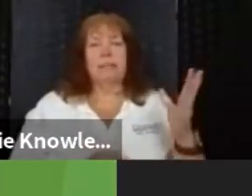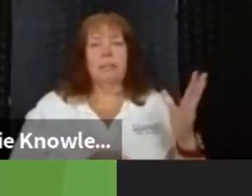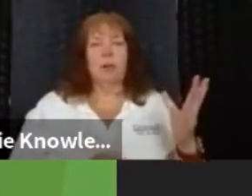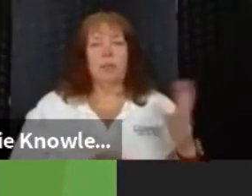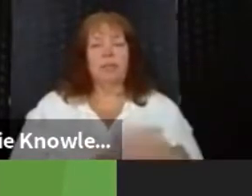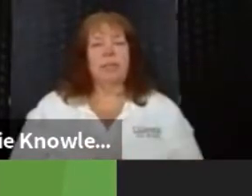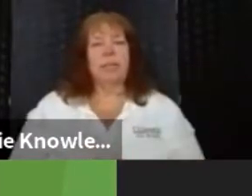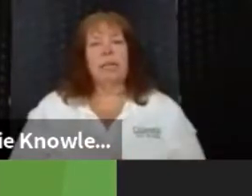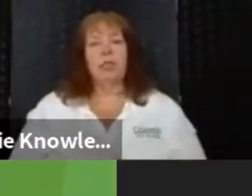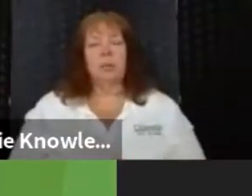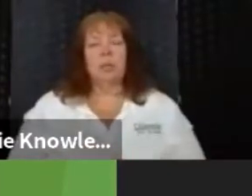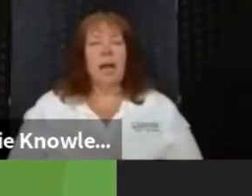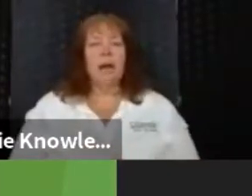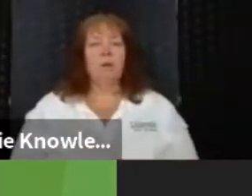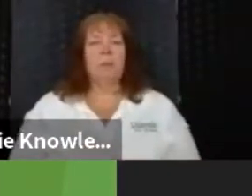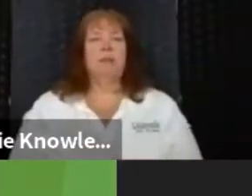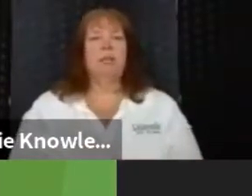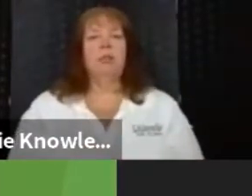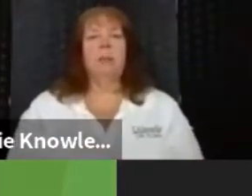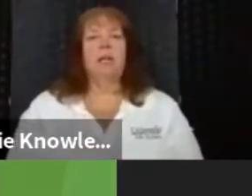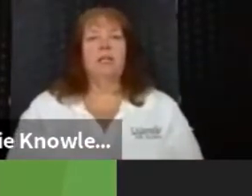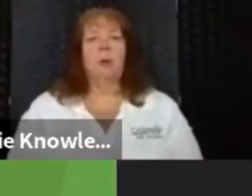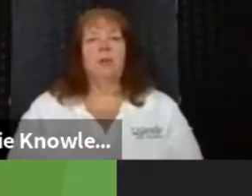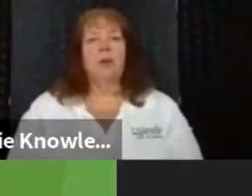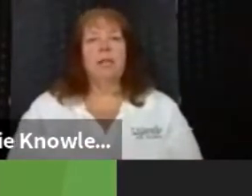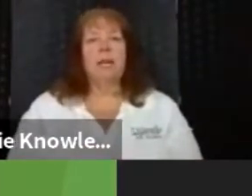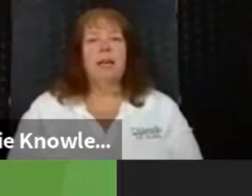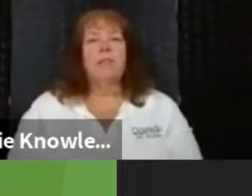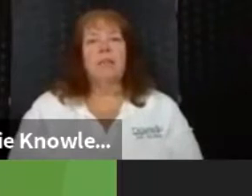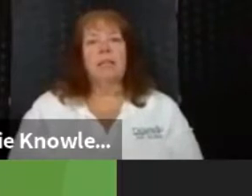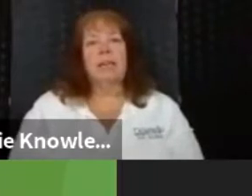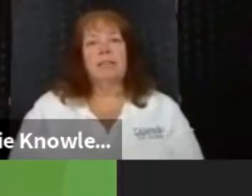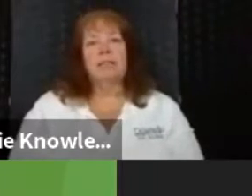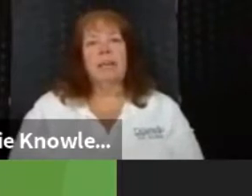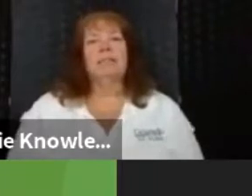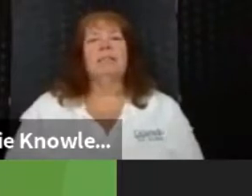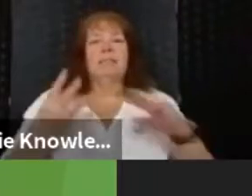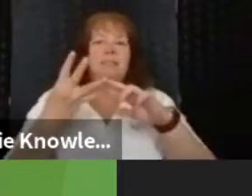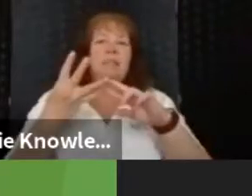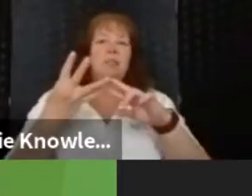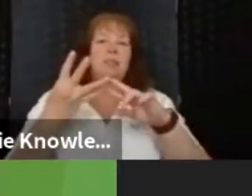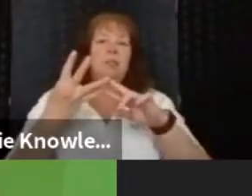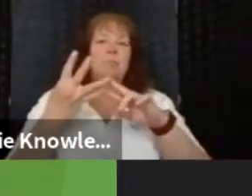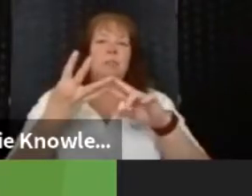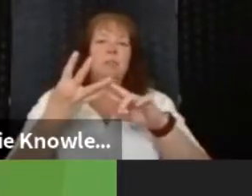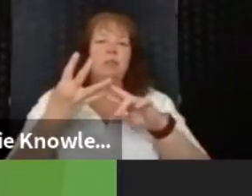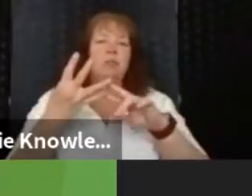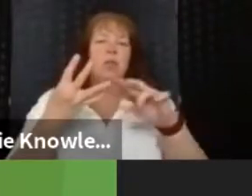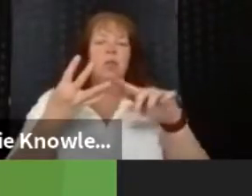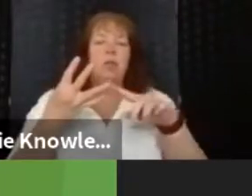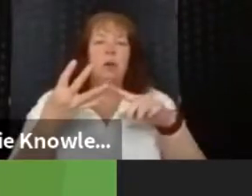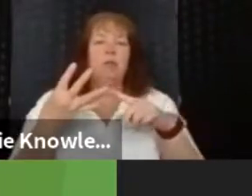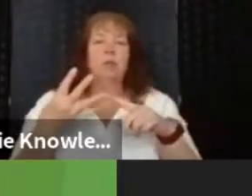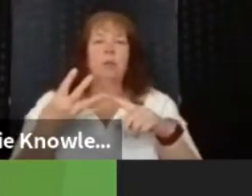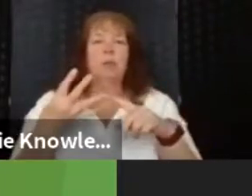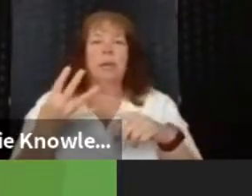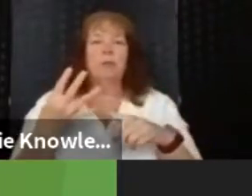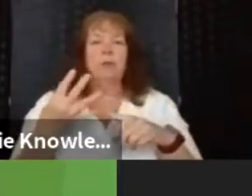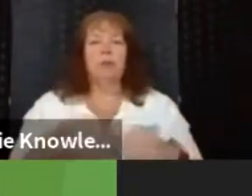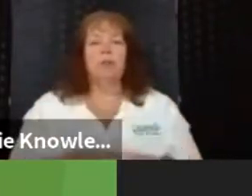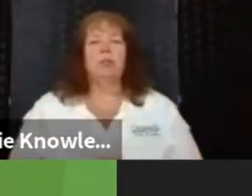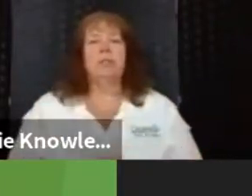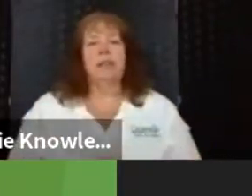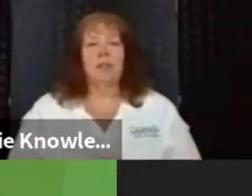Or like I said, the earliest class you would have would be fingerspelling at 12:30. The latest class in these last 2 semesters, you go from 2 in